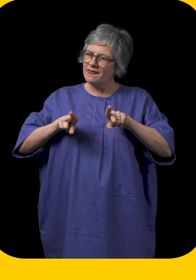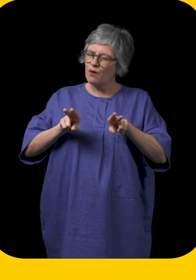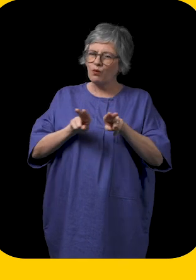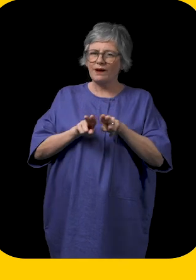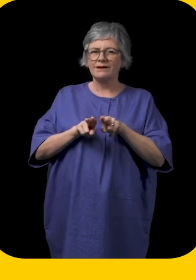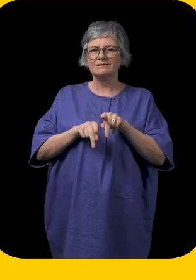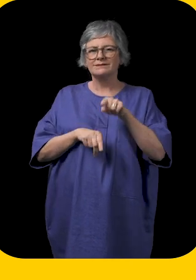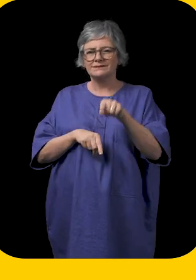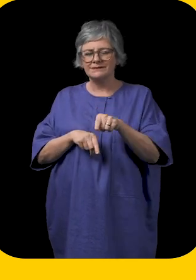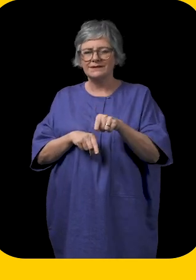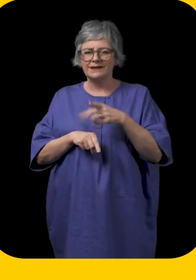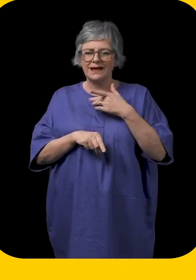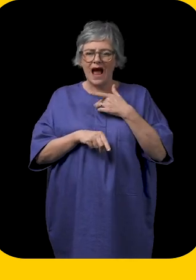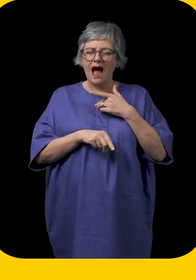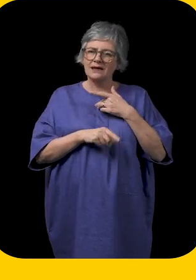And sometimes